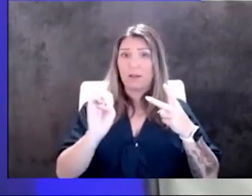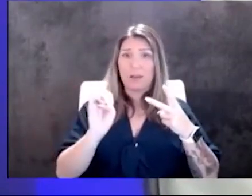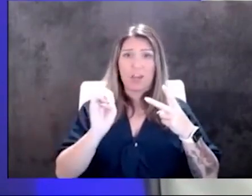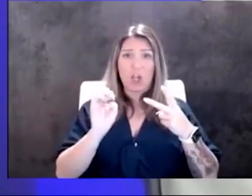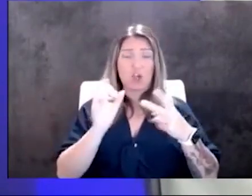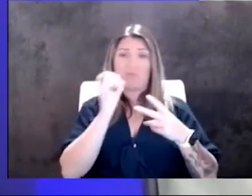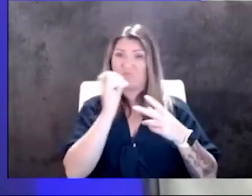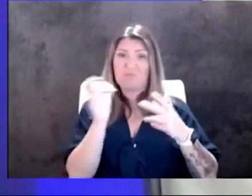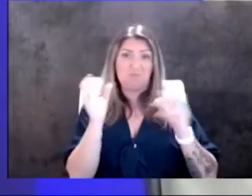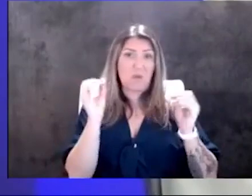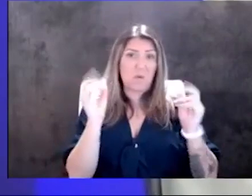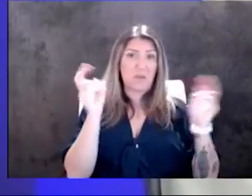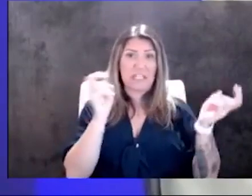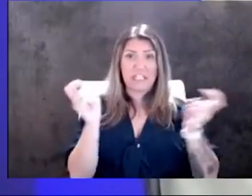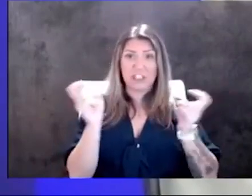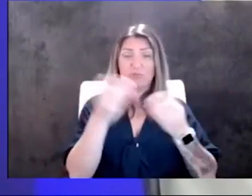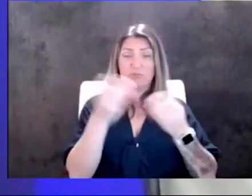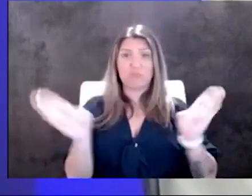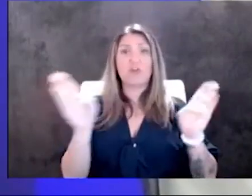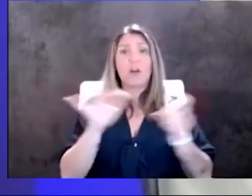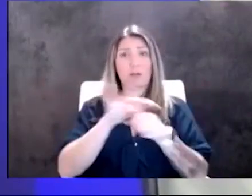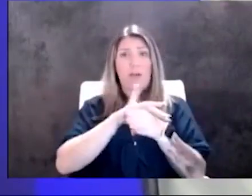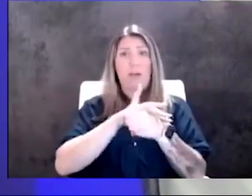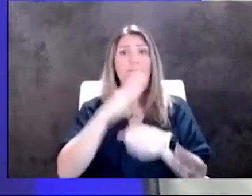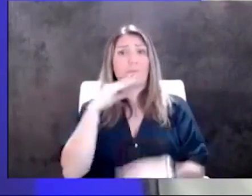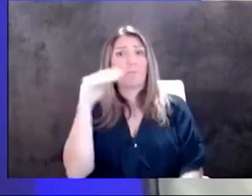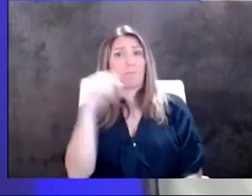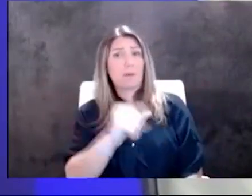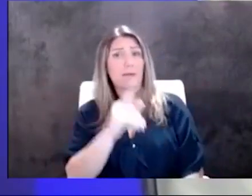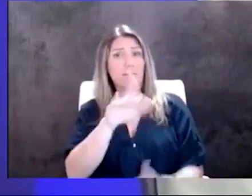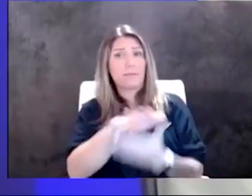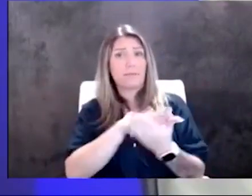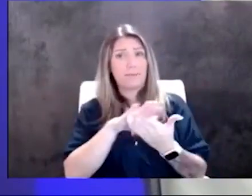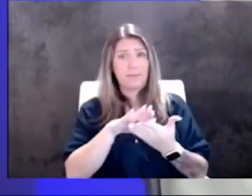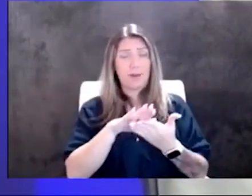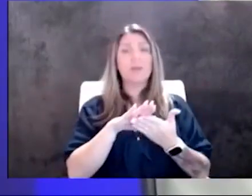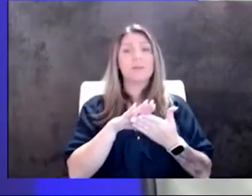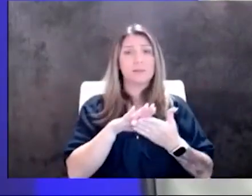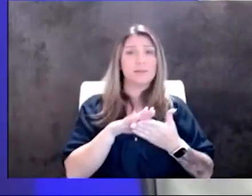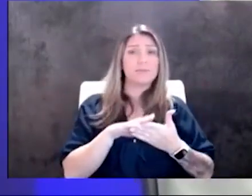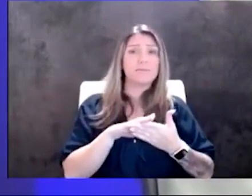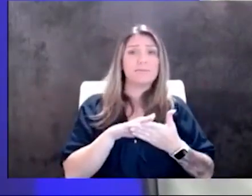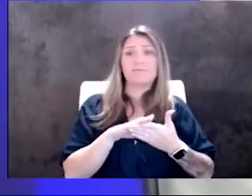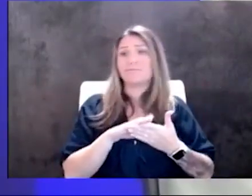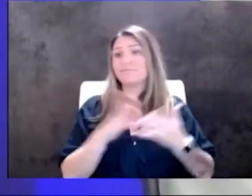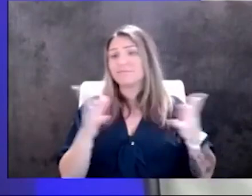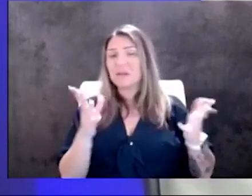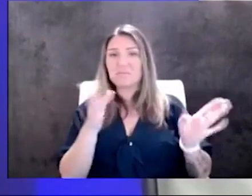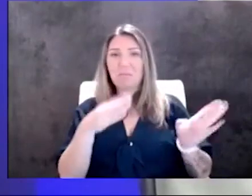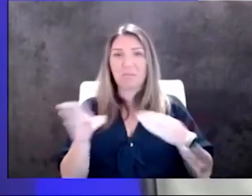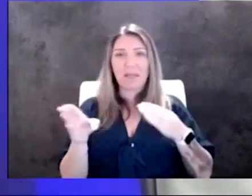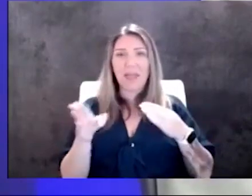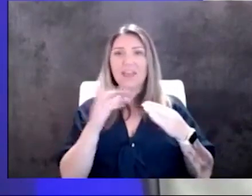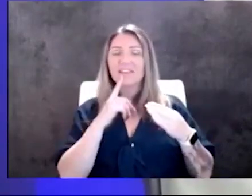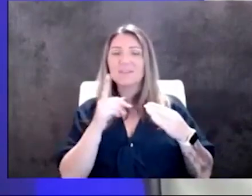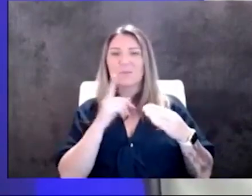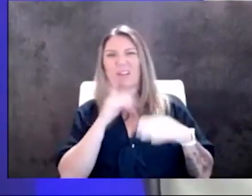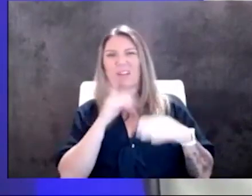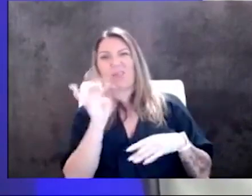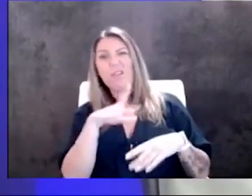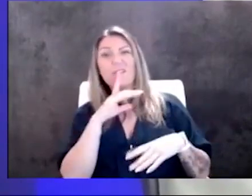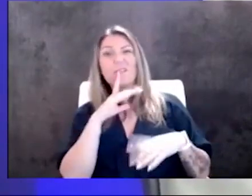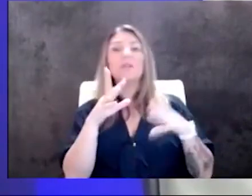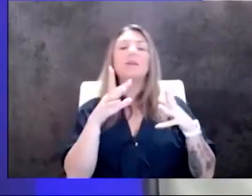really broadly covered, so that's been the nice thing with this. Obviously, we can have, plans that throw little nuances at us, but